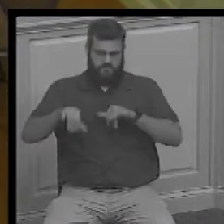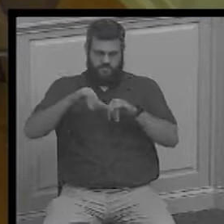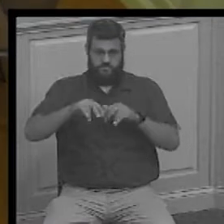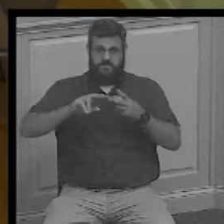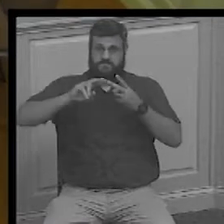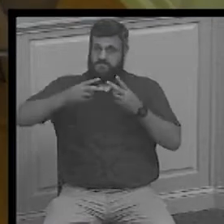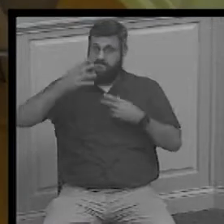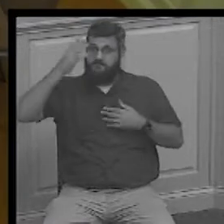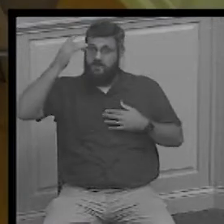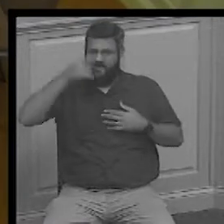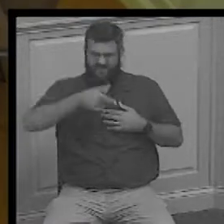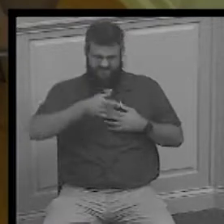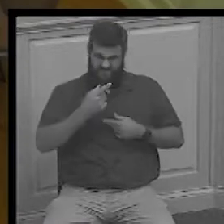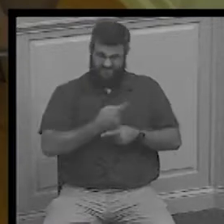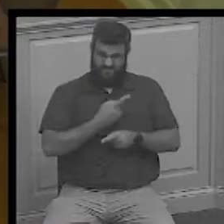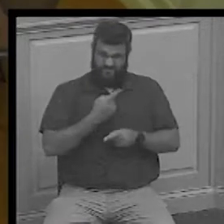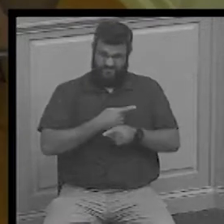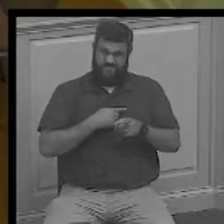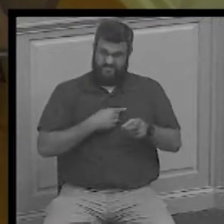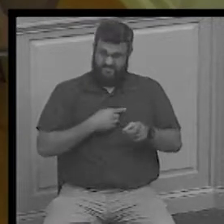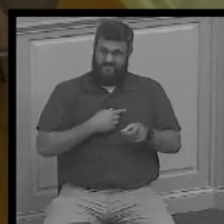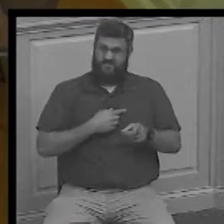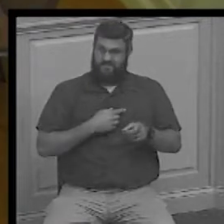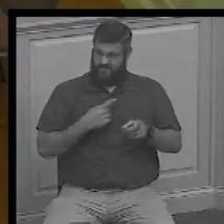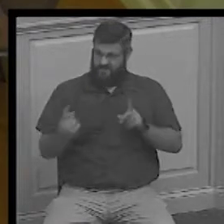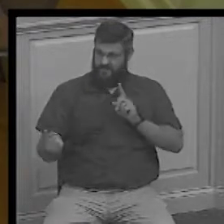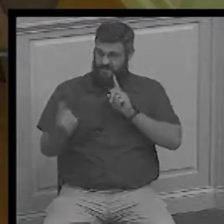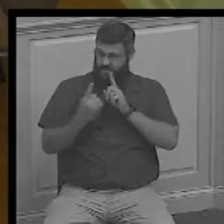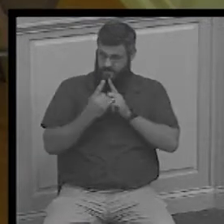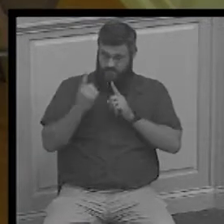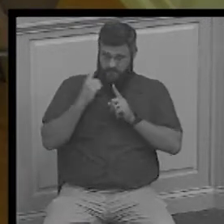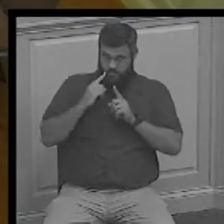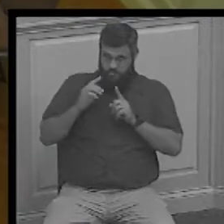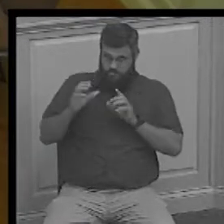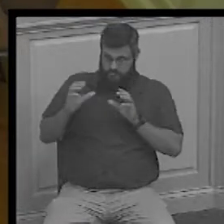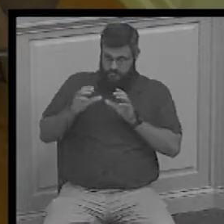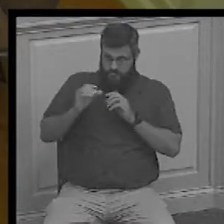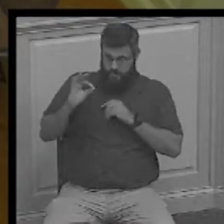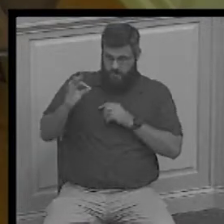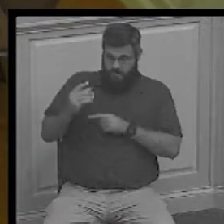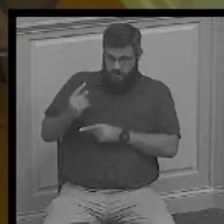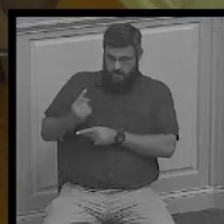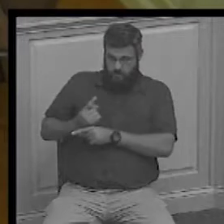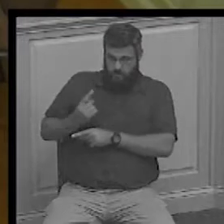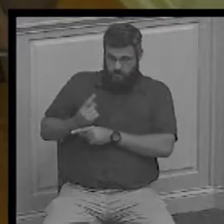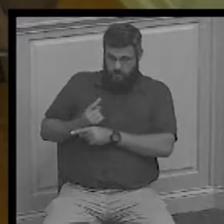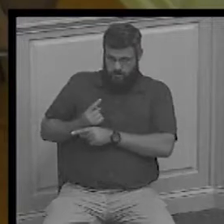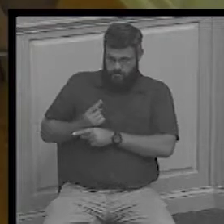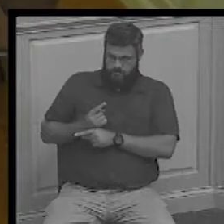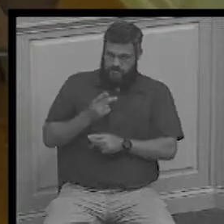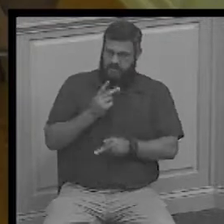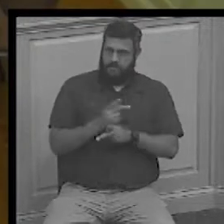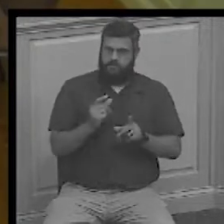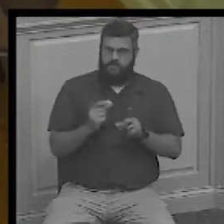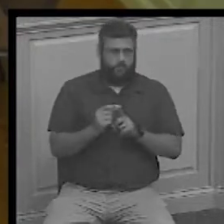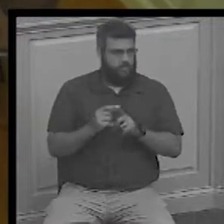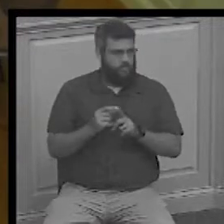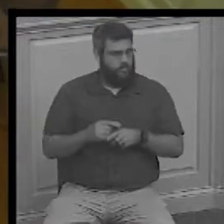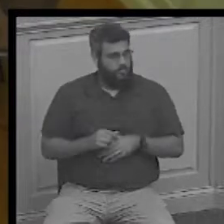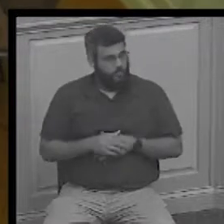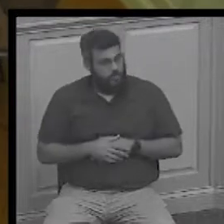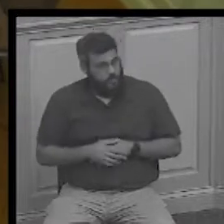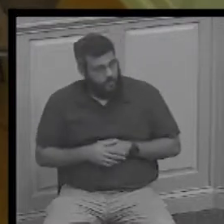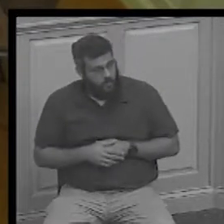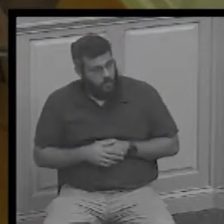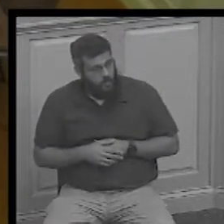of falls into why they're coming to us in the first place. It's for a certificate of appropriateness. We even had even